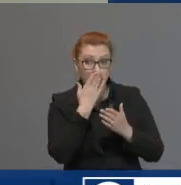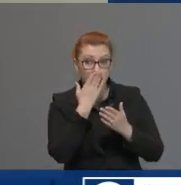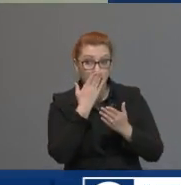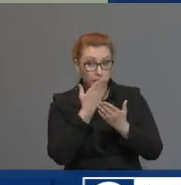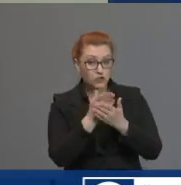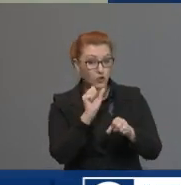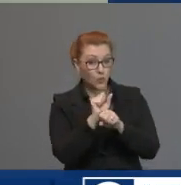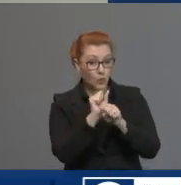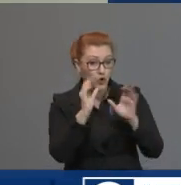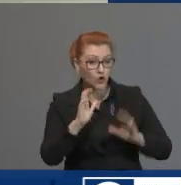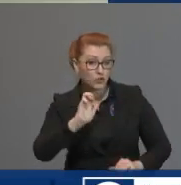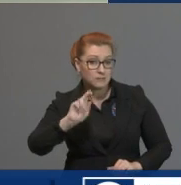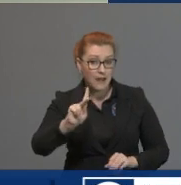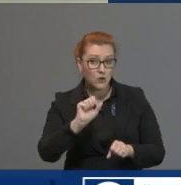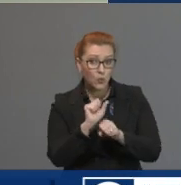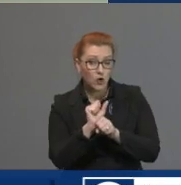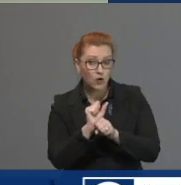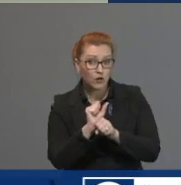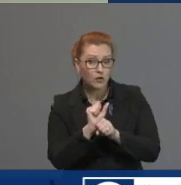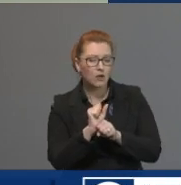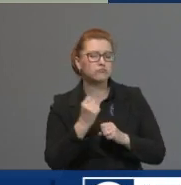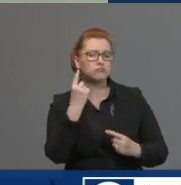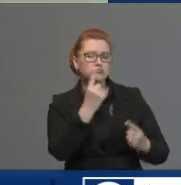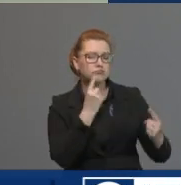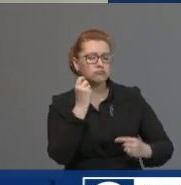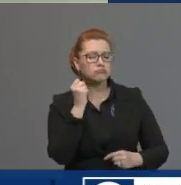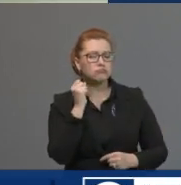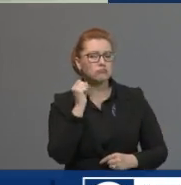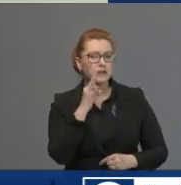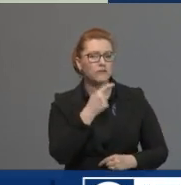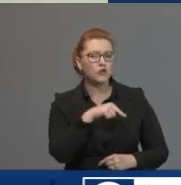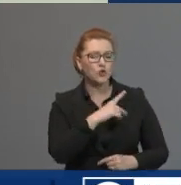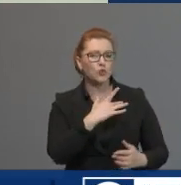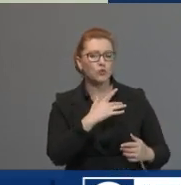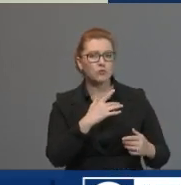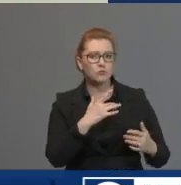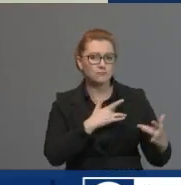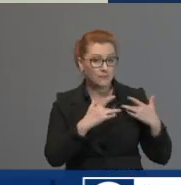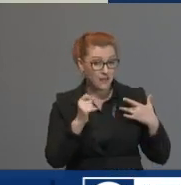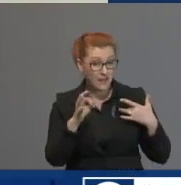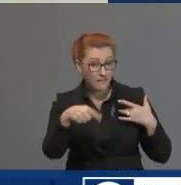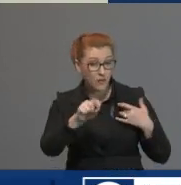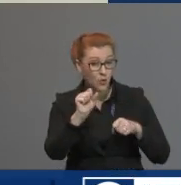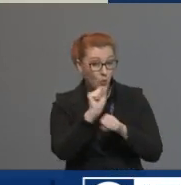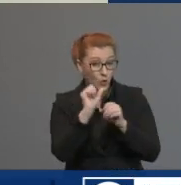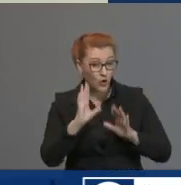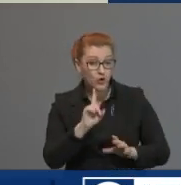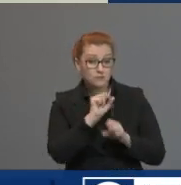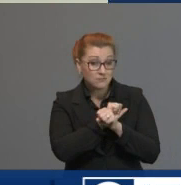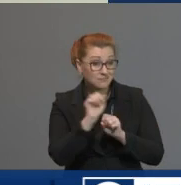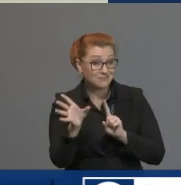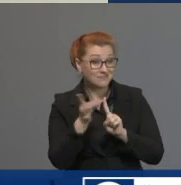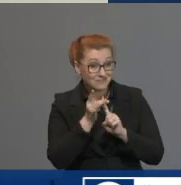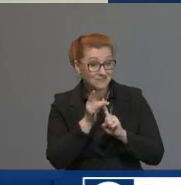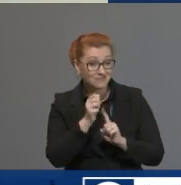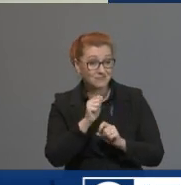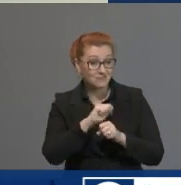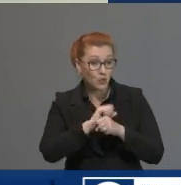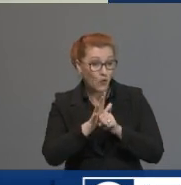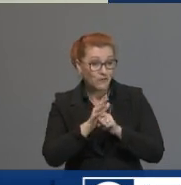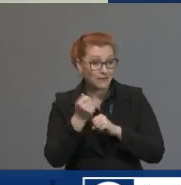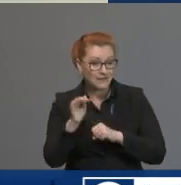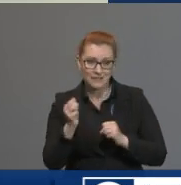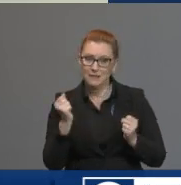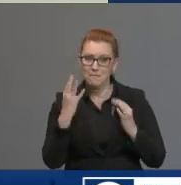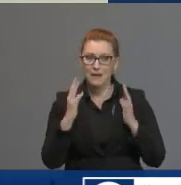these workers are getting back on the job, but has there been any thought given to these folks if they do get COVID-19? Because a lot of them don't